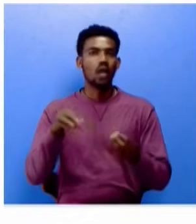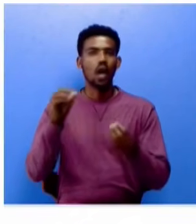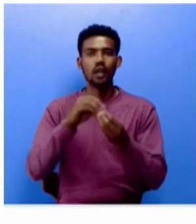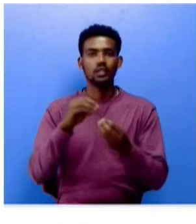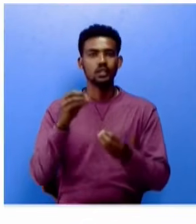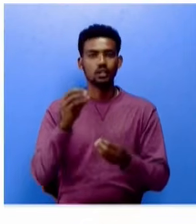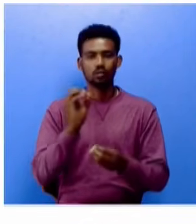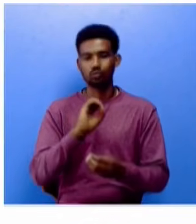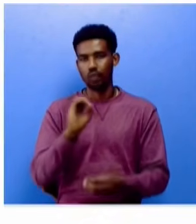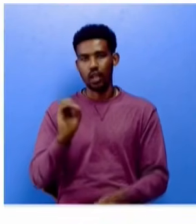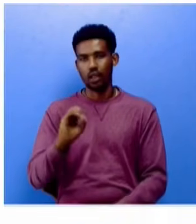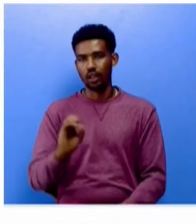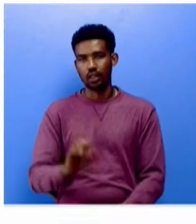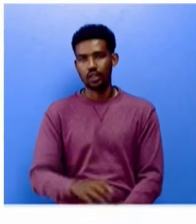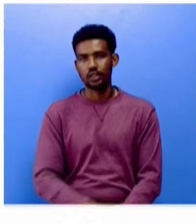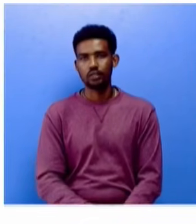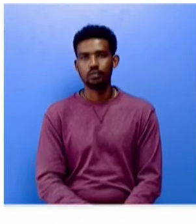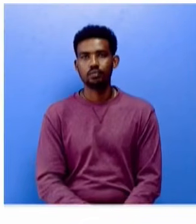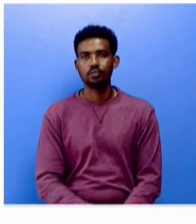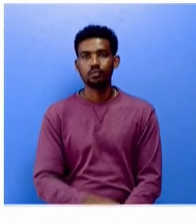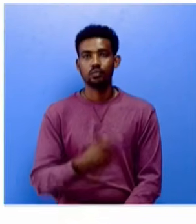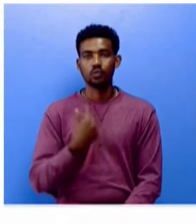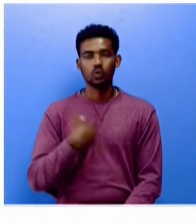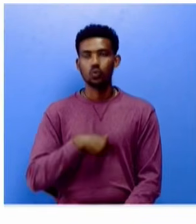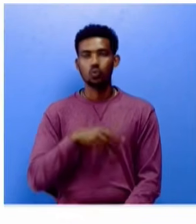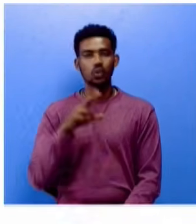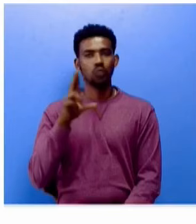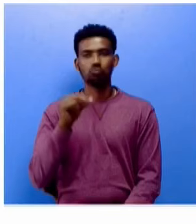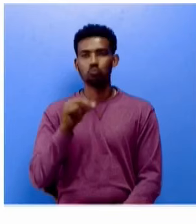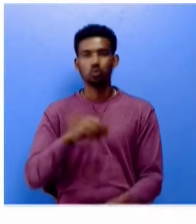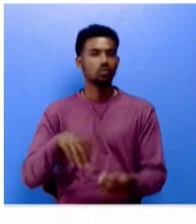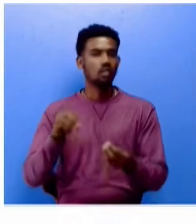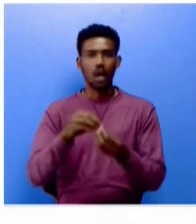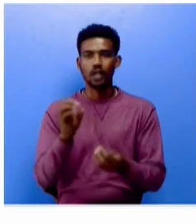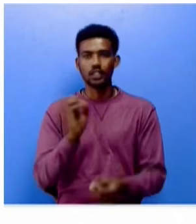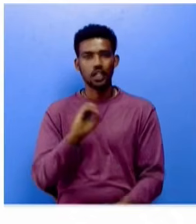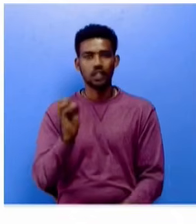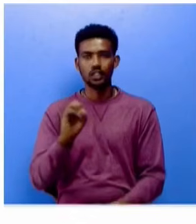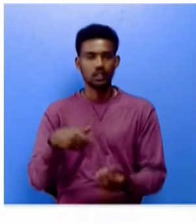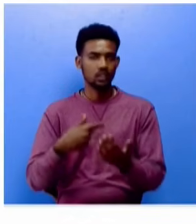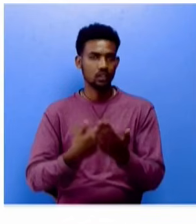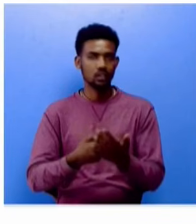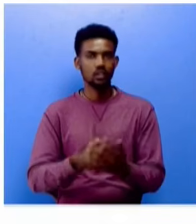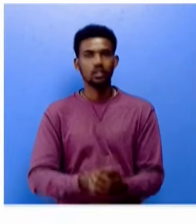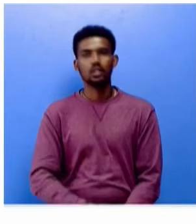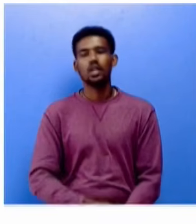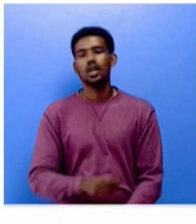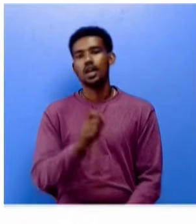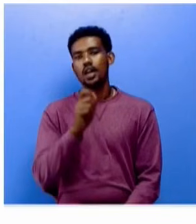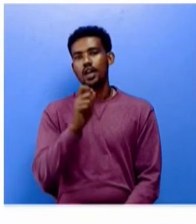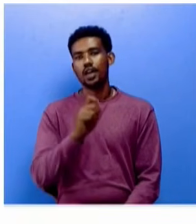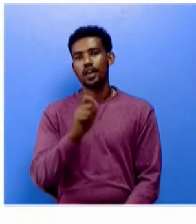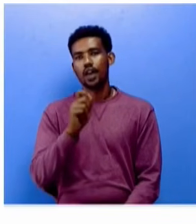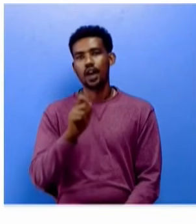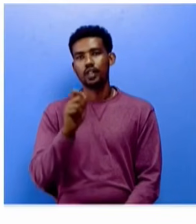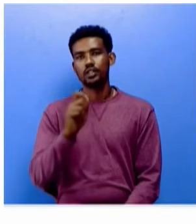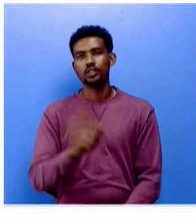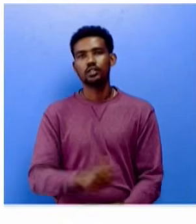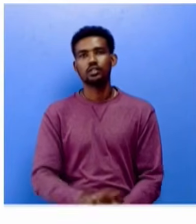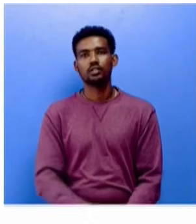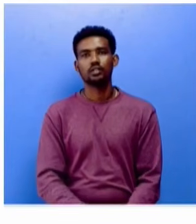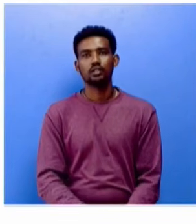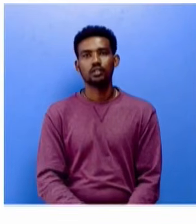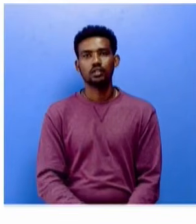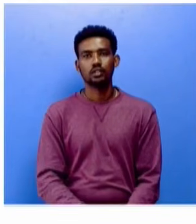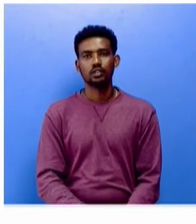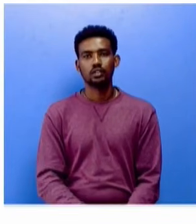nothing. We didn't add anything here. Right. Here,